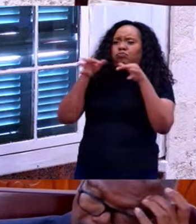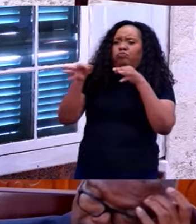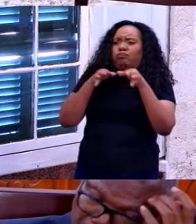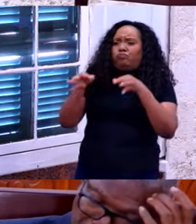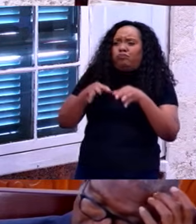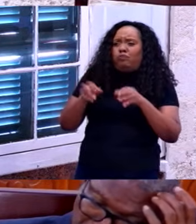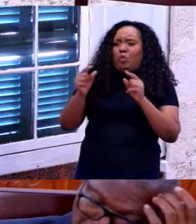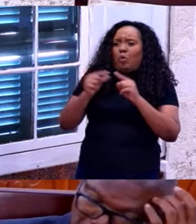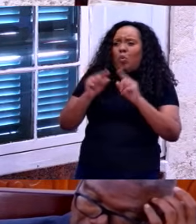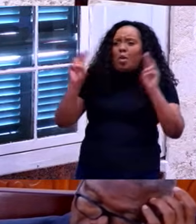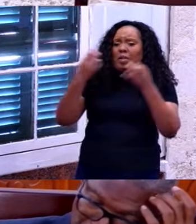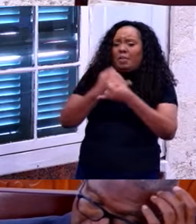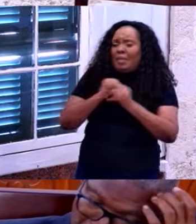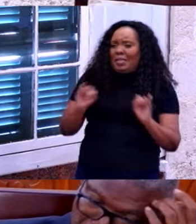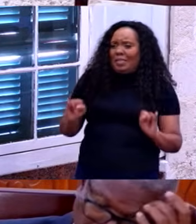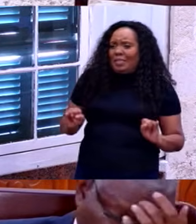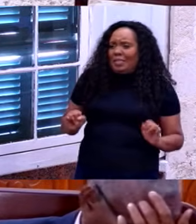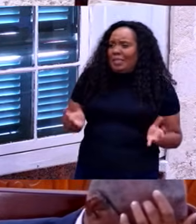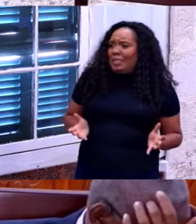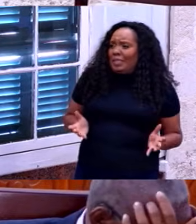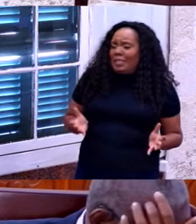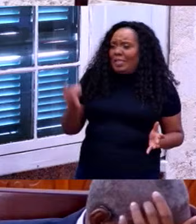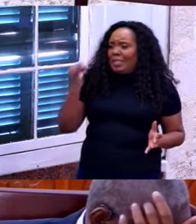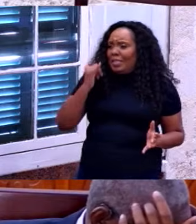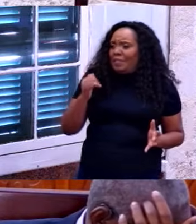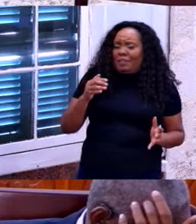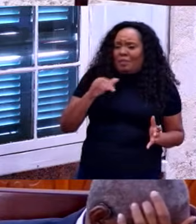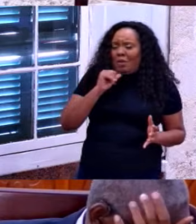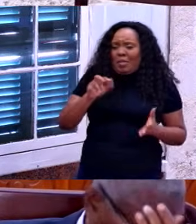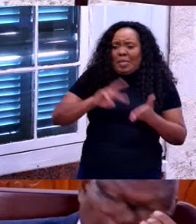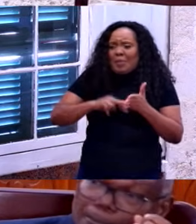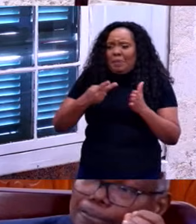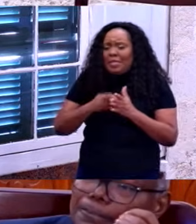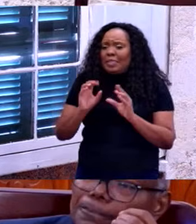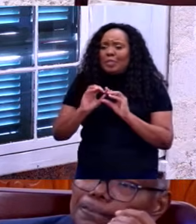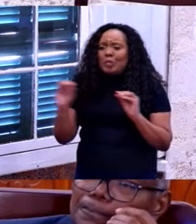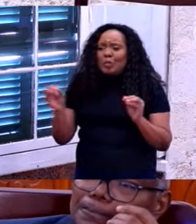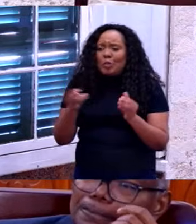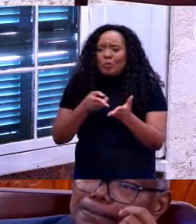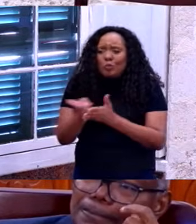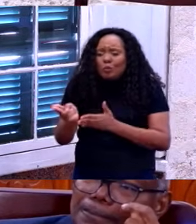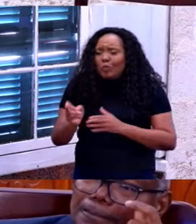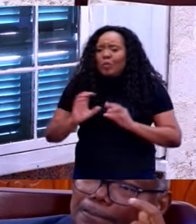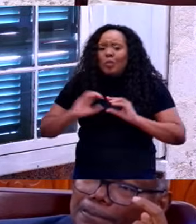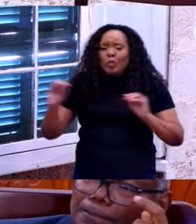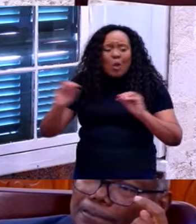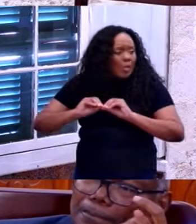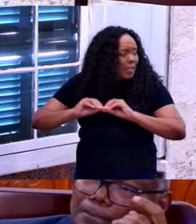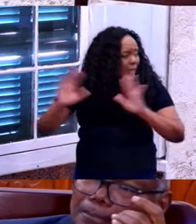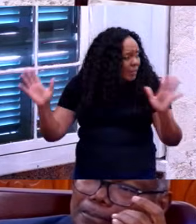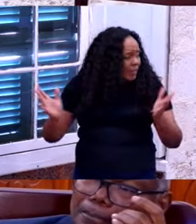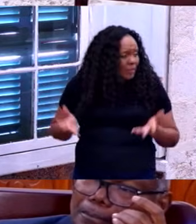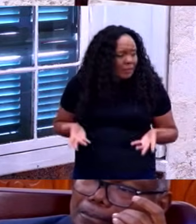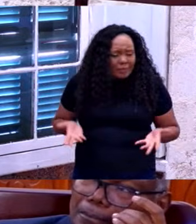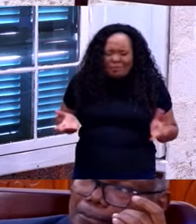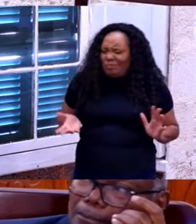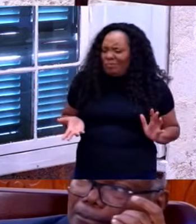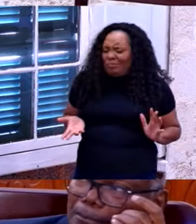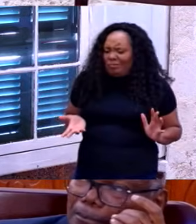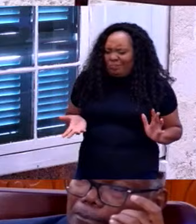ways, if not there can't be transparency, if not there can't be good functioning and so on, is